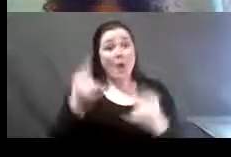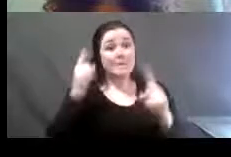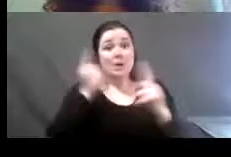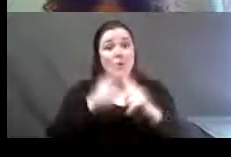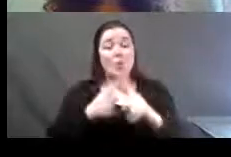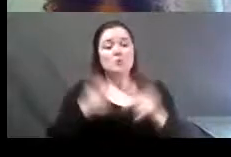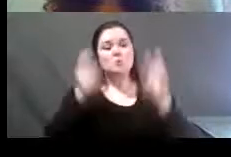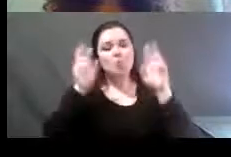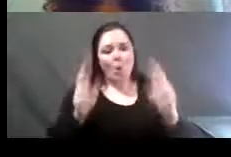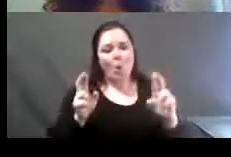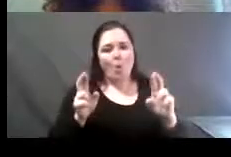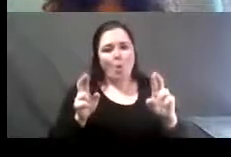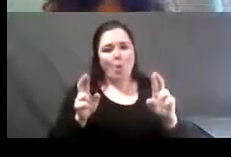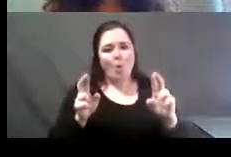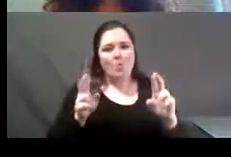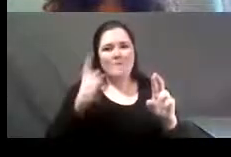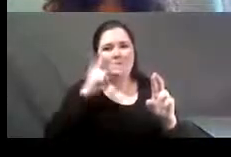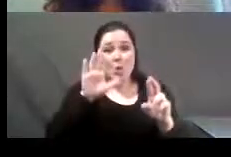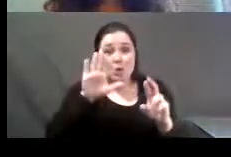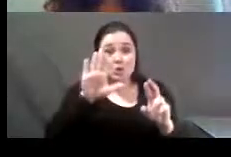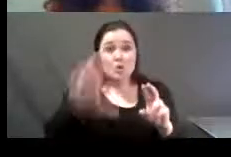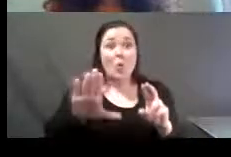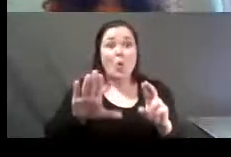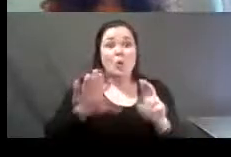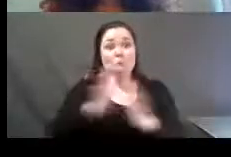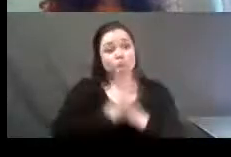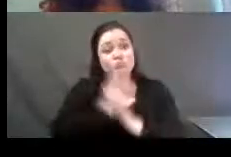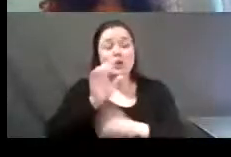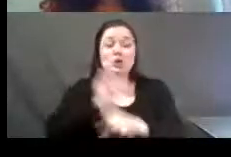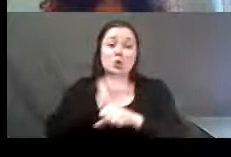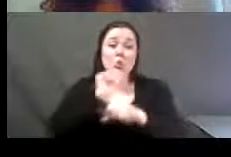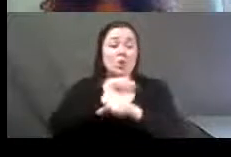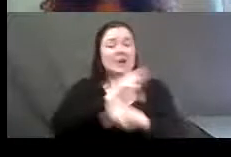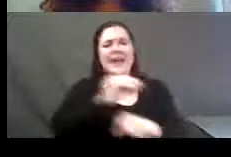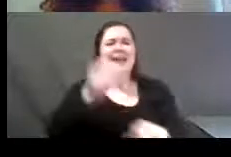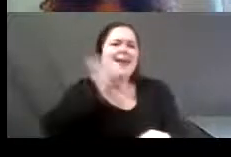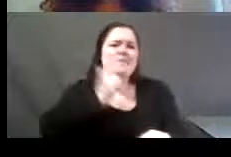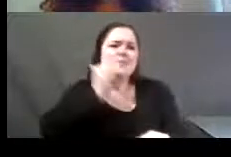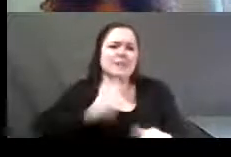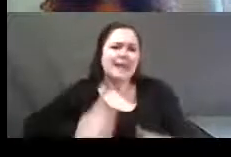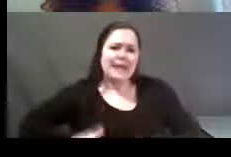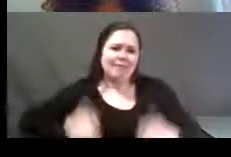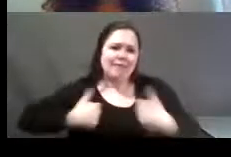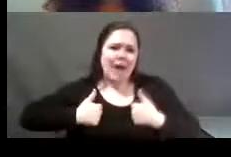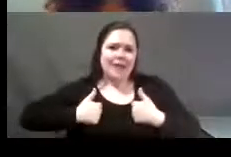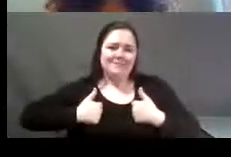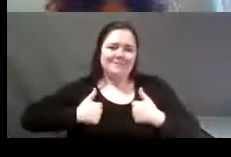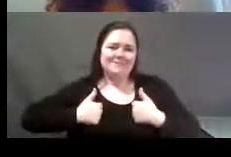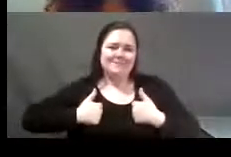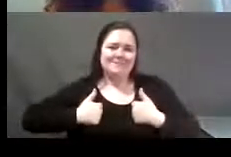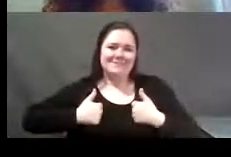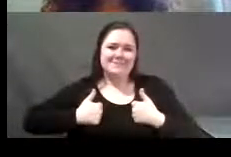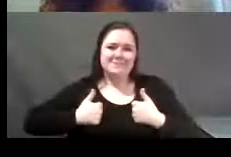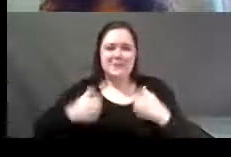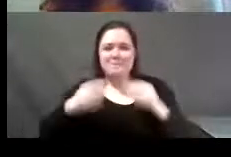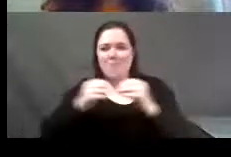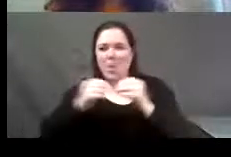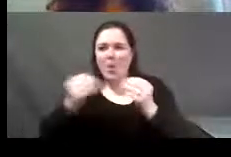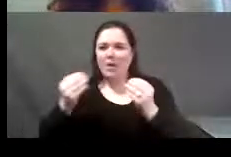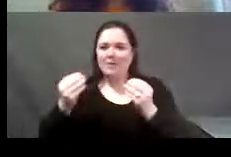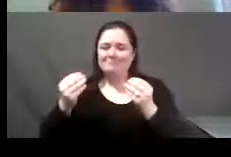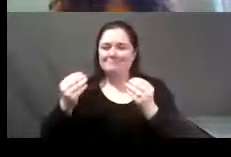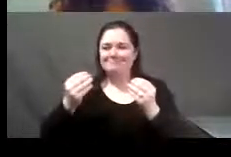helpful in your movements and just your everyday lives, essentially, to make it more accessible for